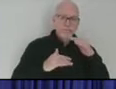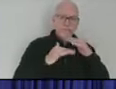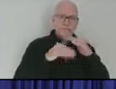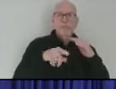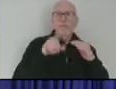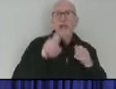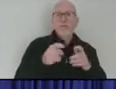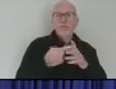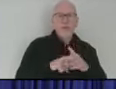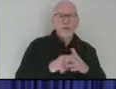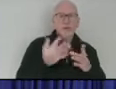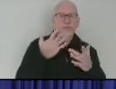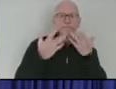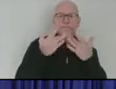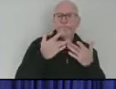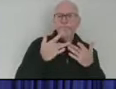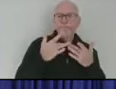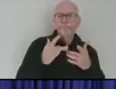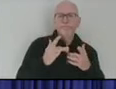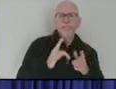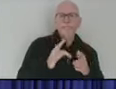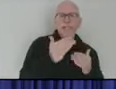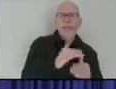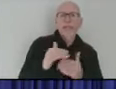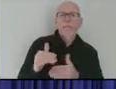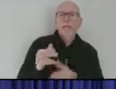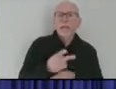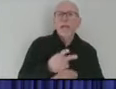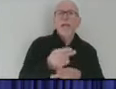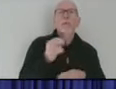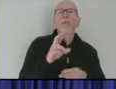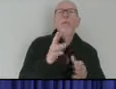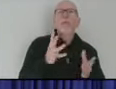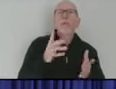ration care in some way, or you know, kind of go